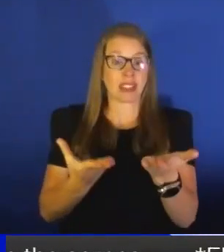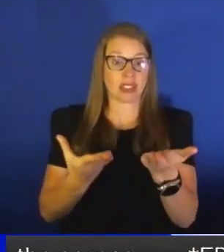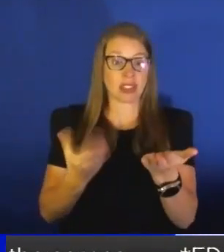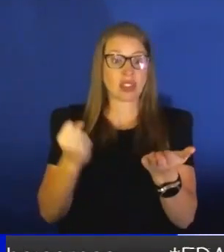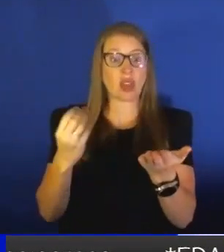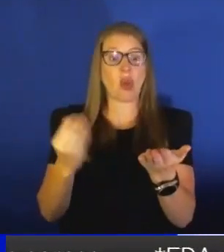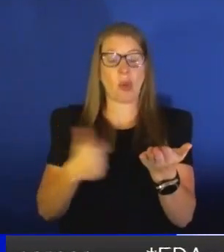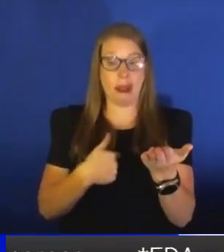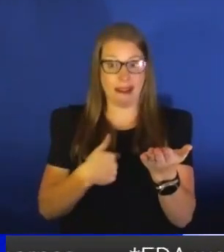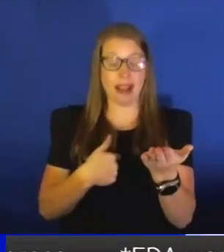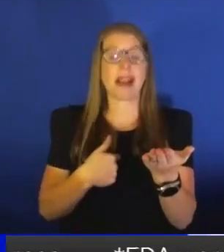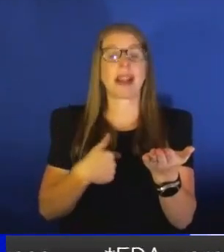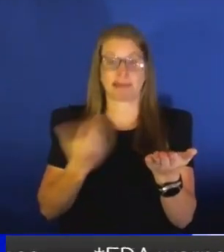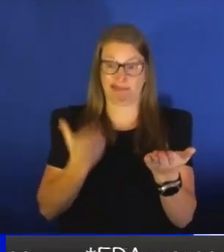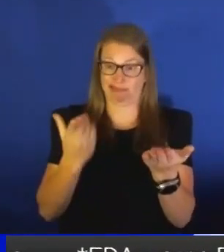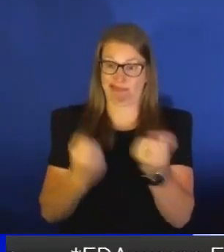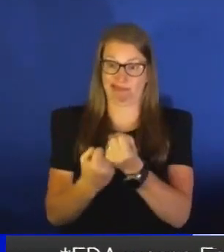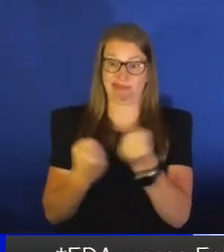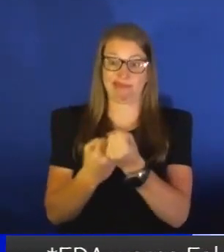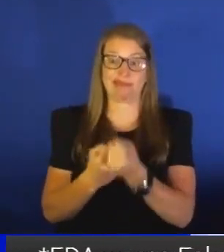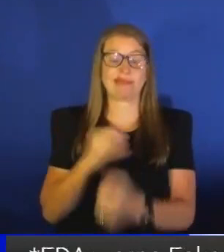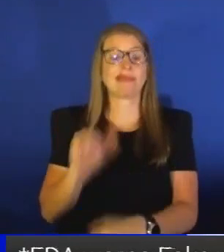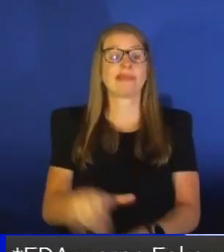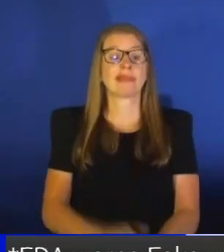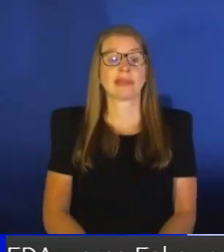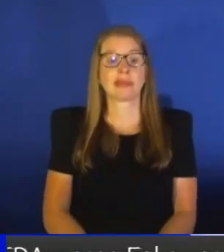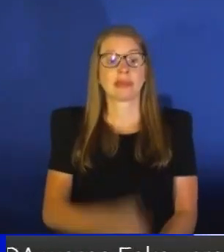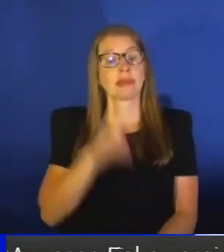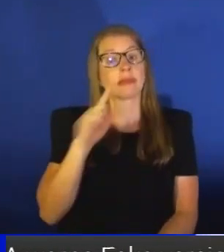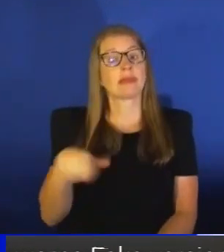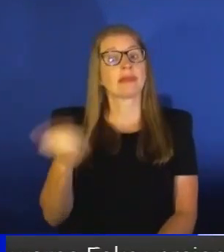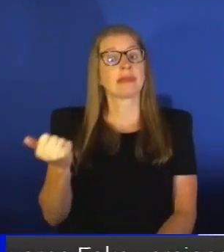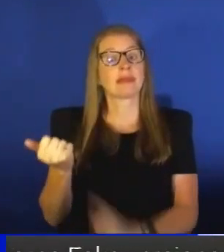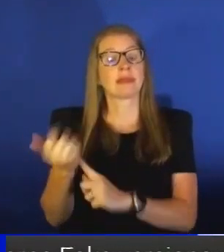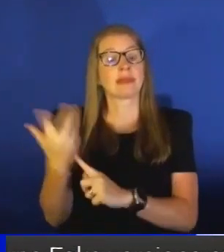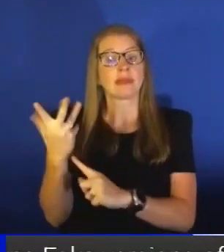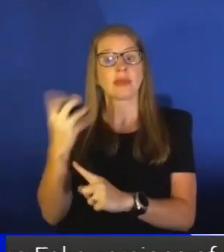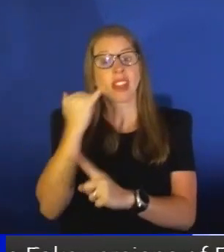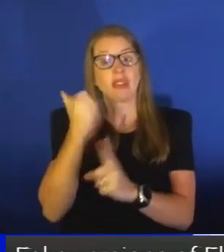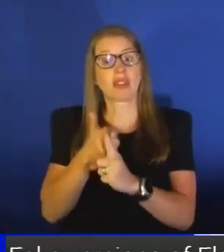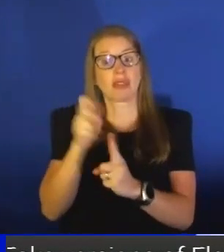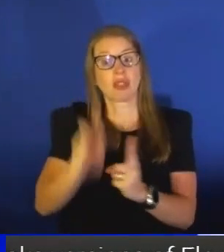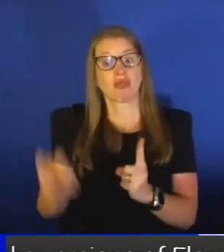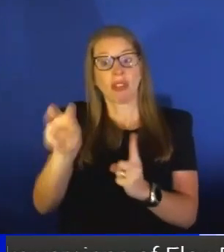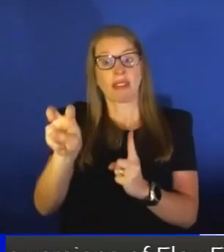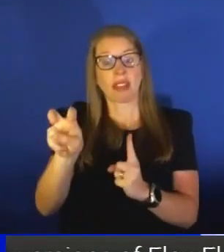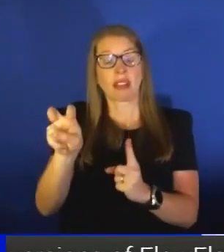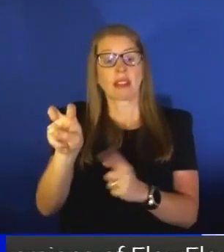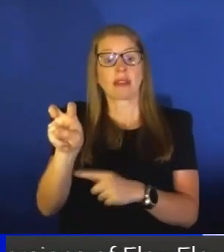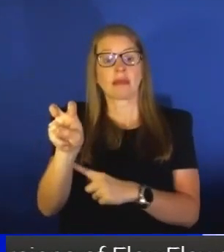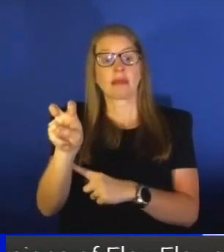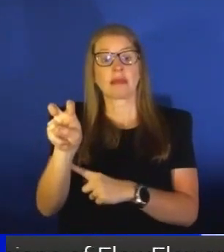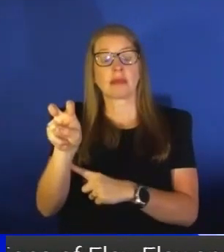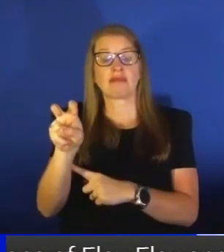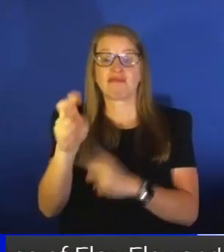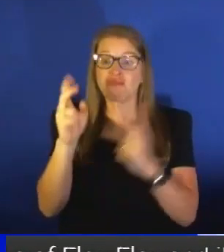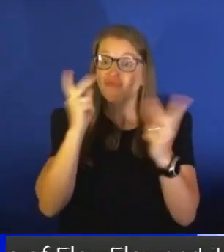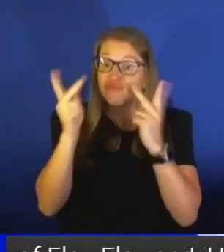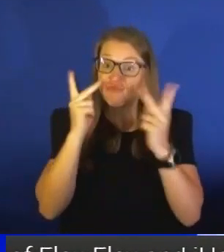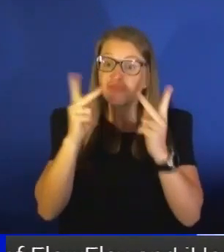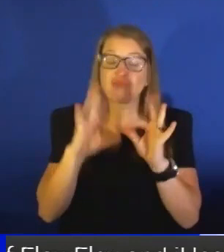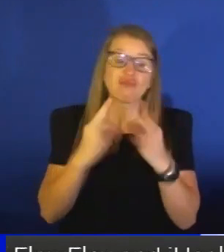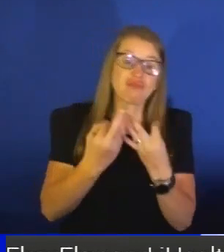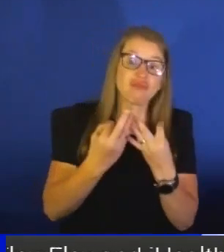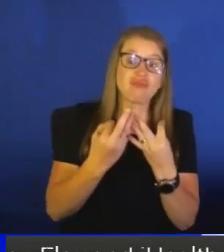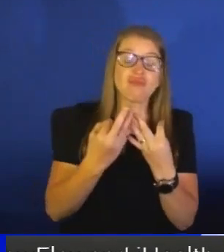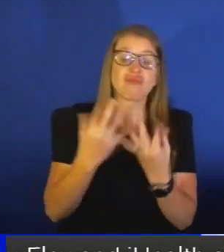certainly recommend that. Again, I think another part of that is if you are traveling, especially to see family or out of the country, and what